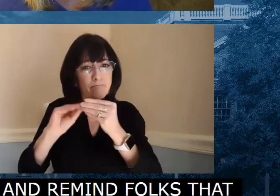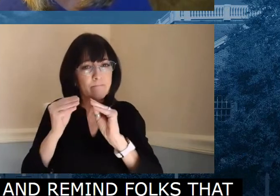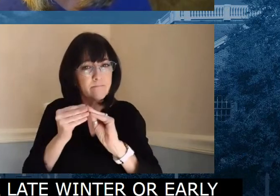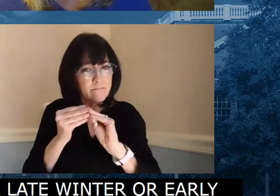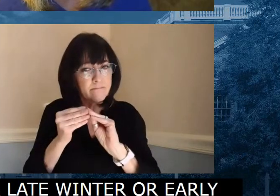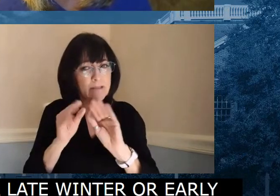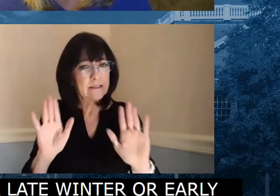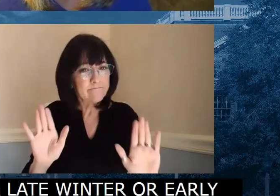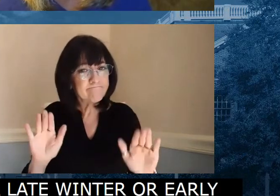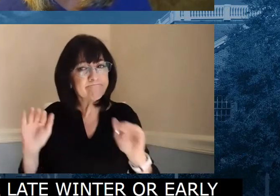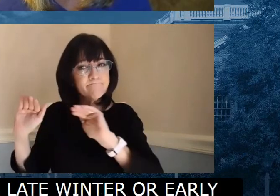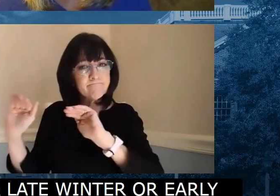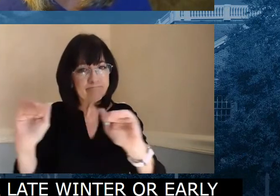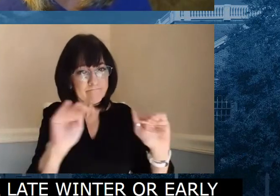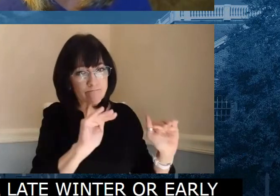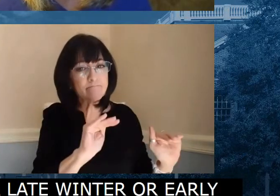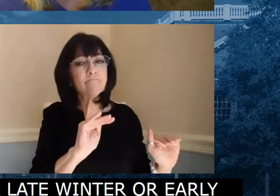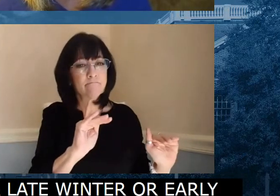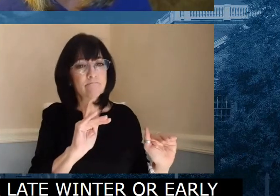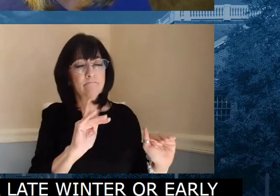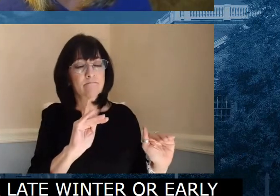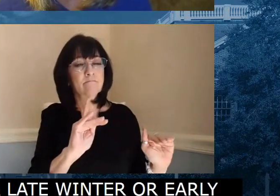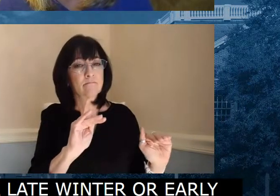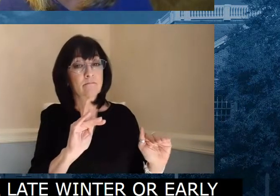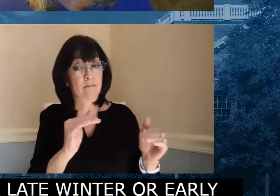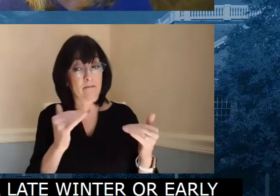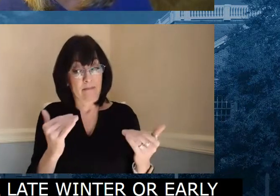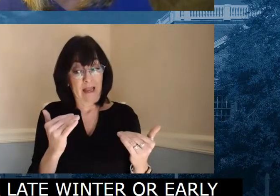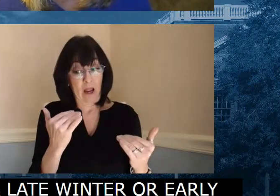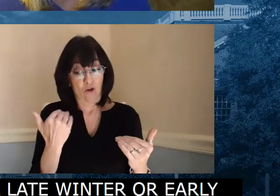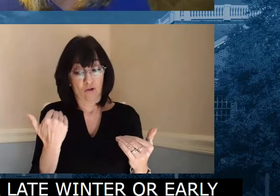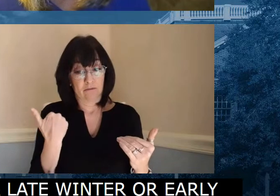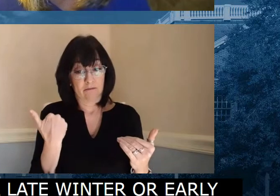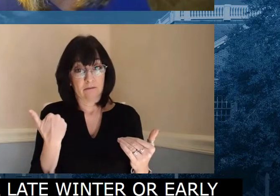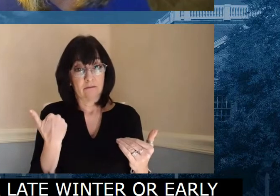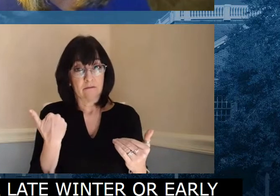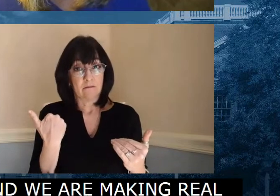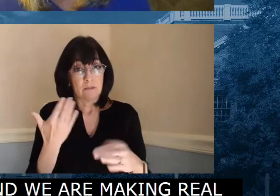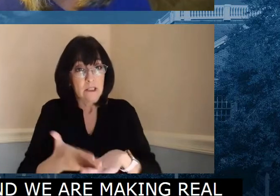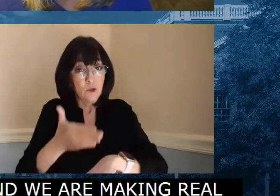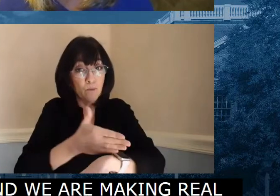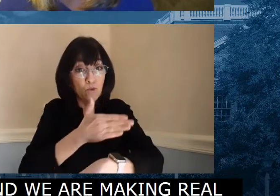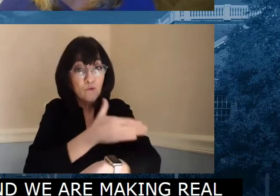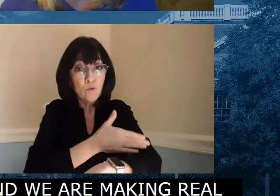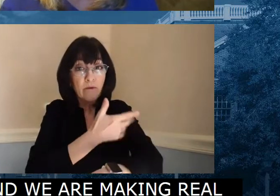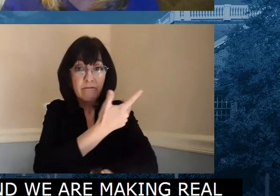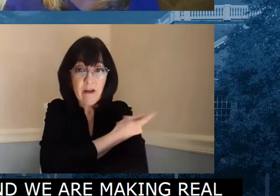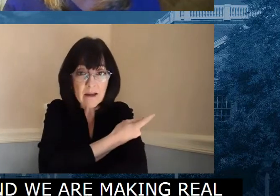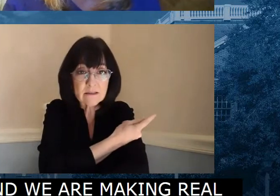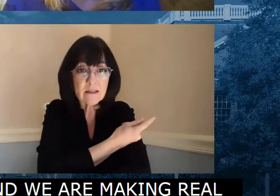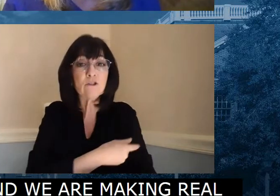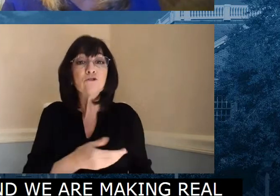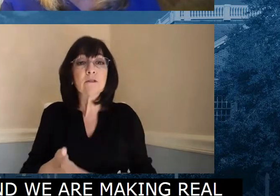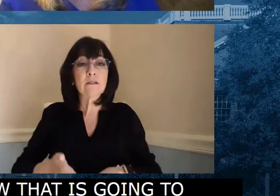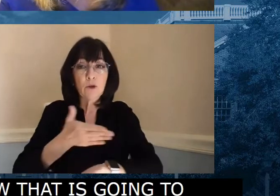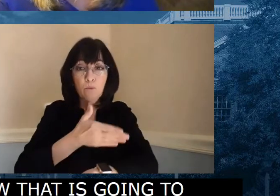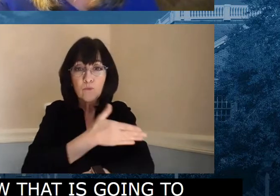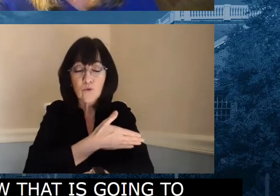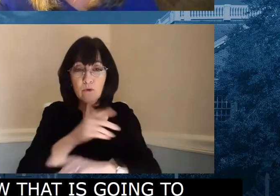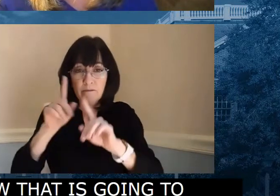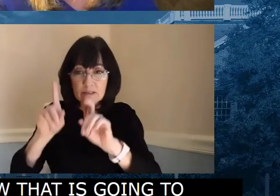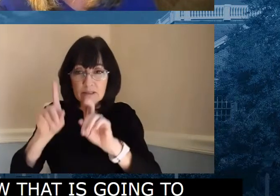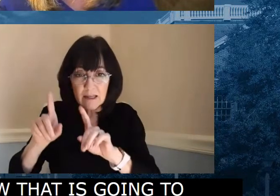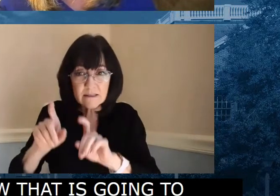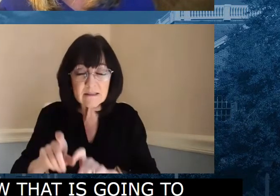real progress in vaccinations, and we know that that'll have a very positive impact as we move through this. If we can double that